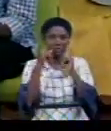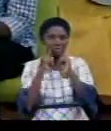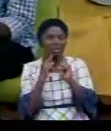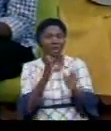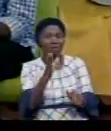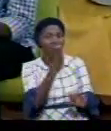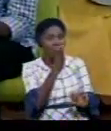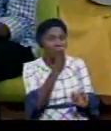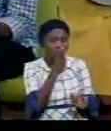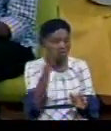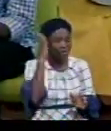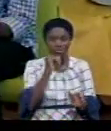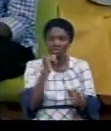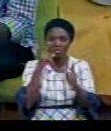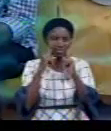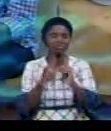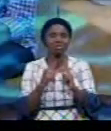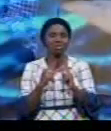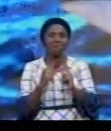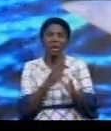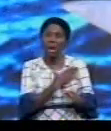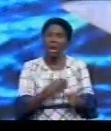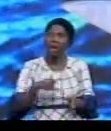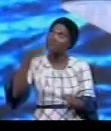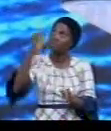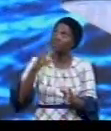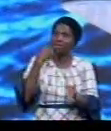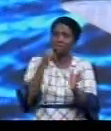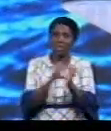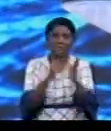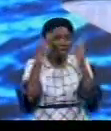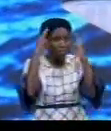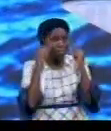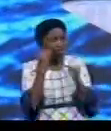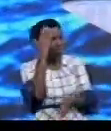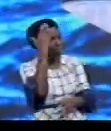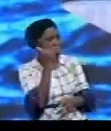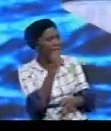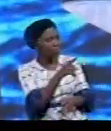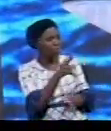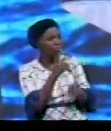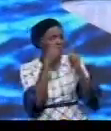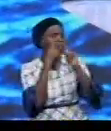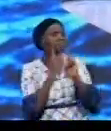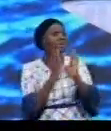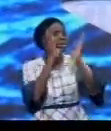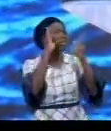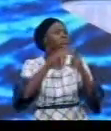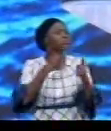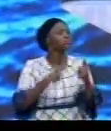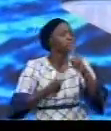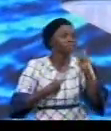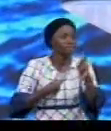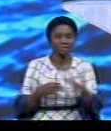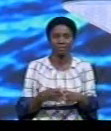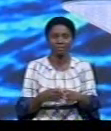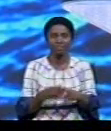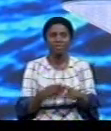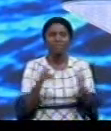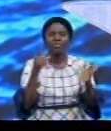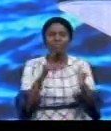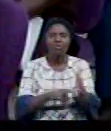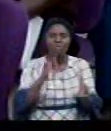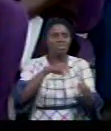said, Moses, why are you crying unto me? What's that in your hand? The answer is in